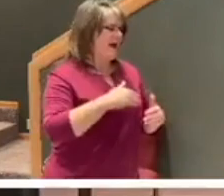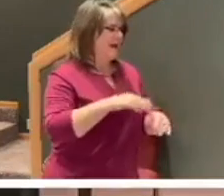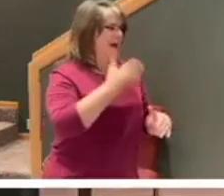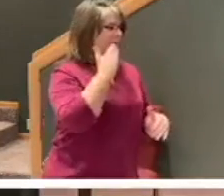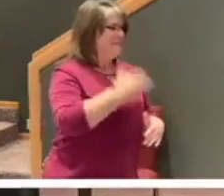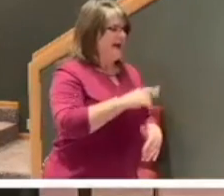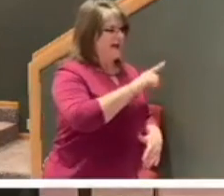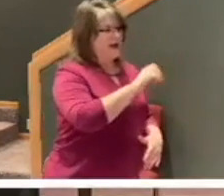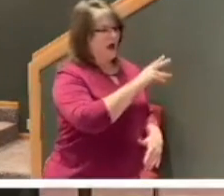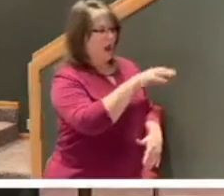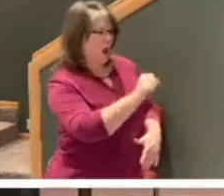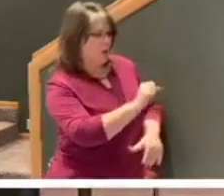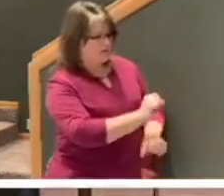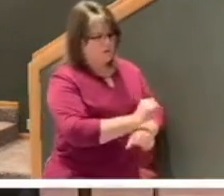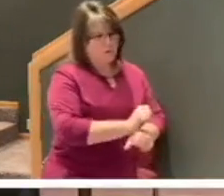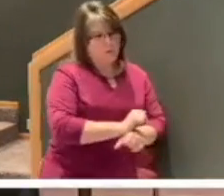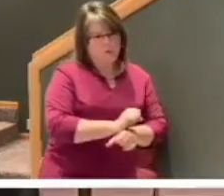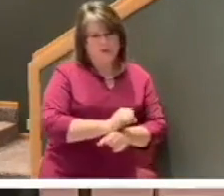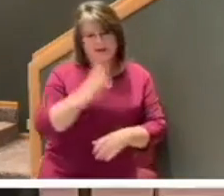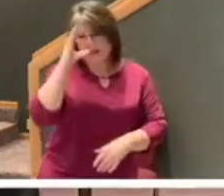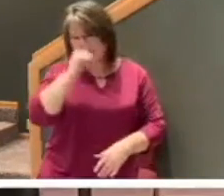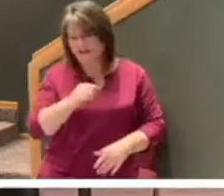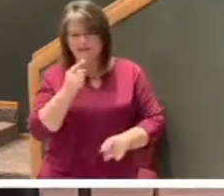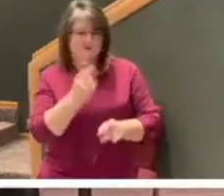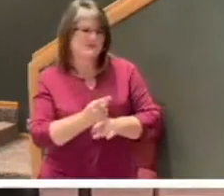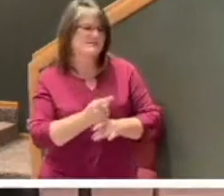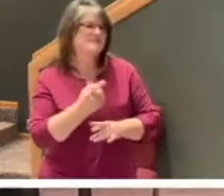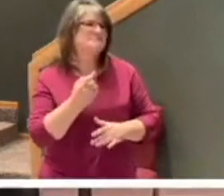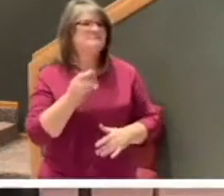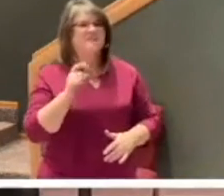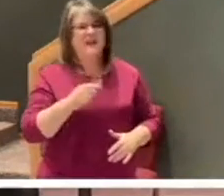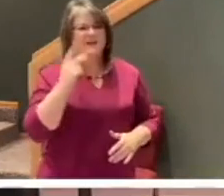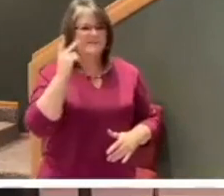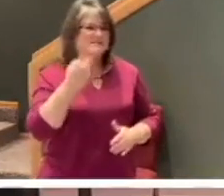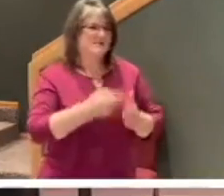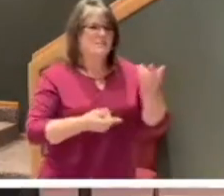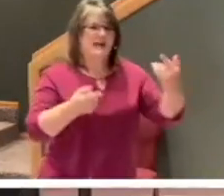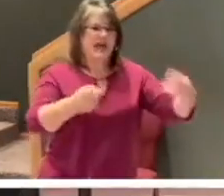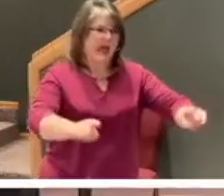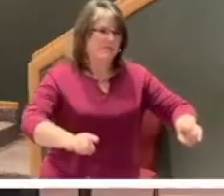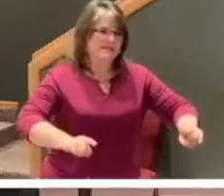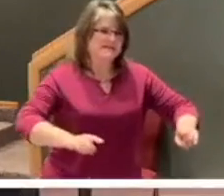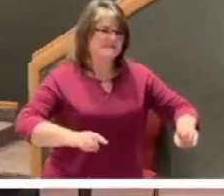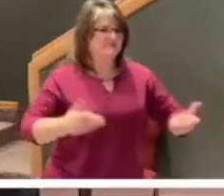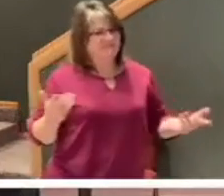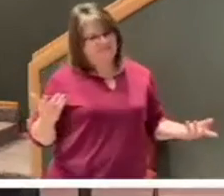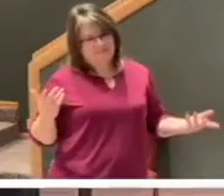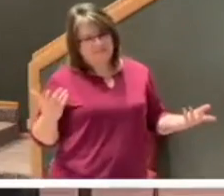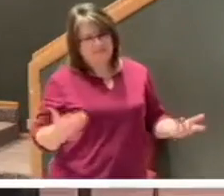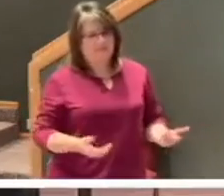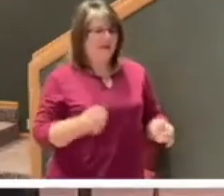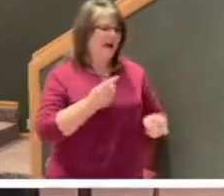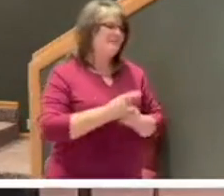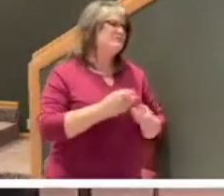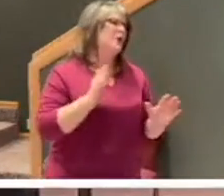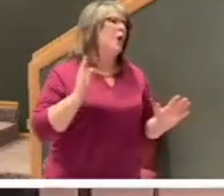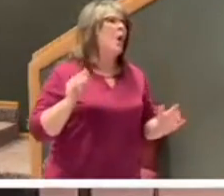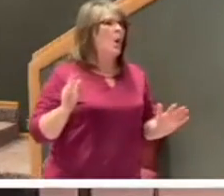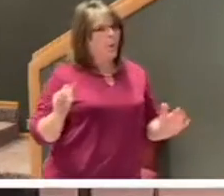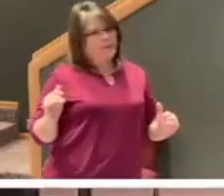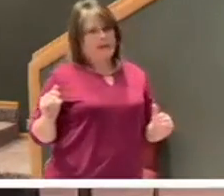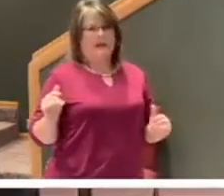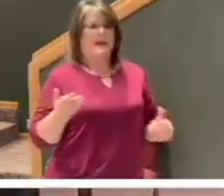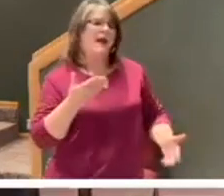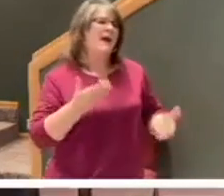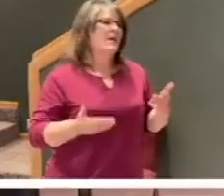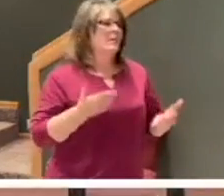day. I guess we'll just have to see how it all plays out. You know, I'm just kind of hoping.